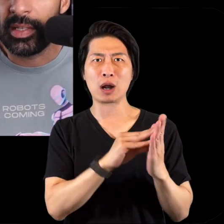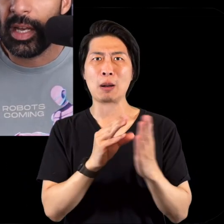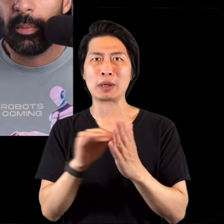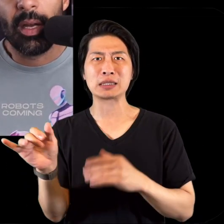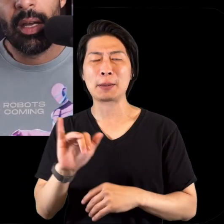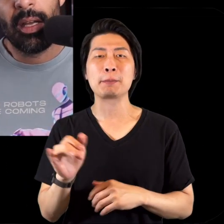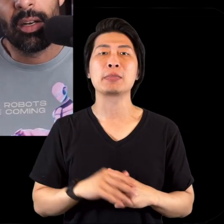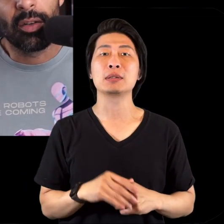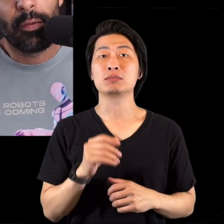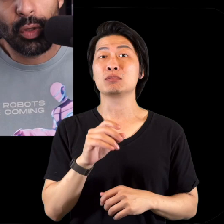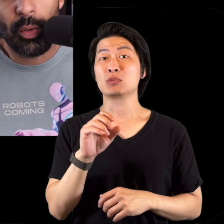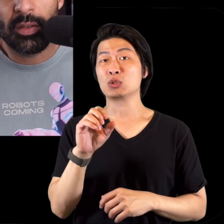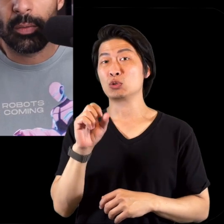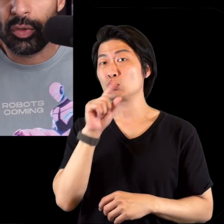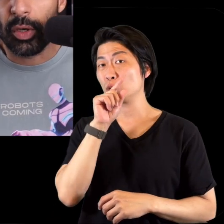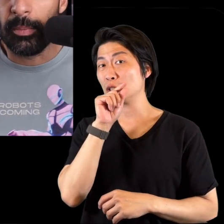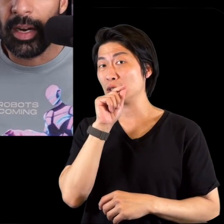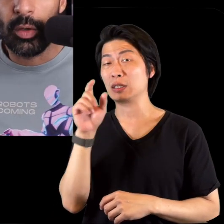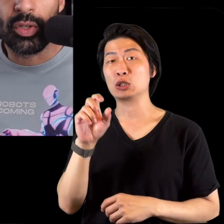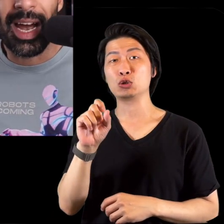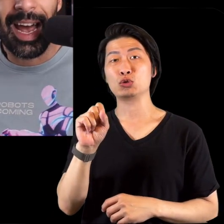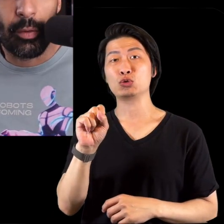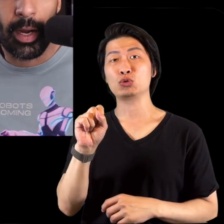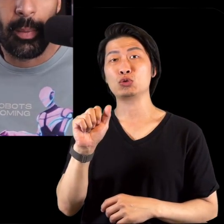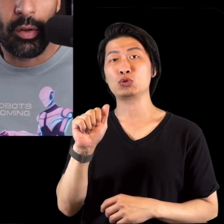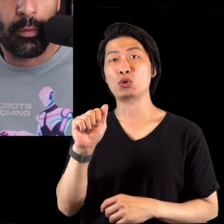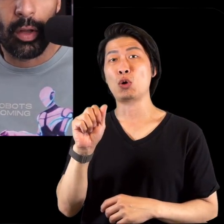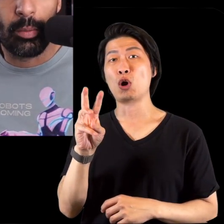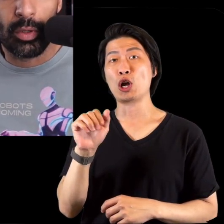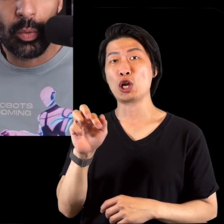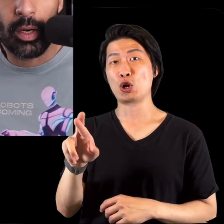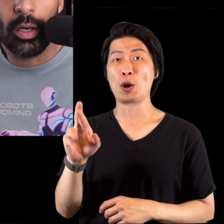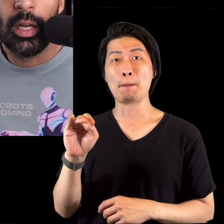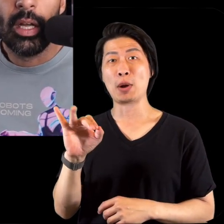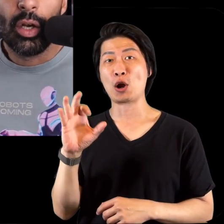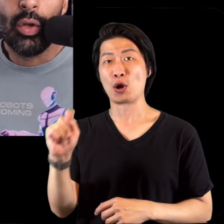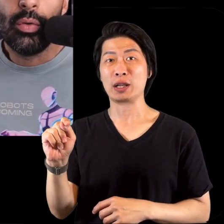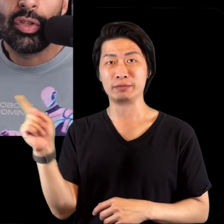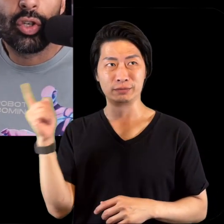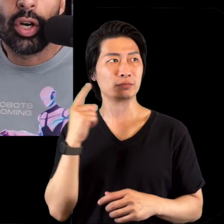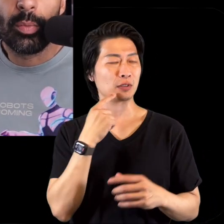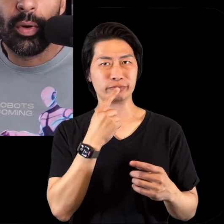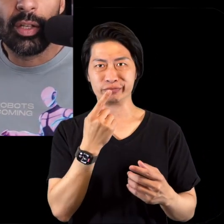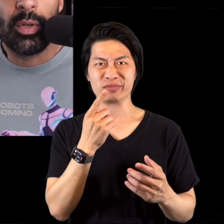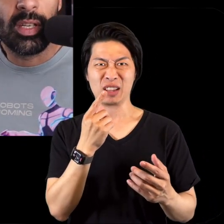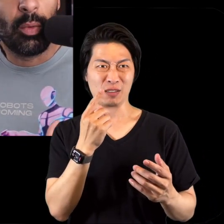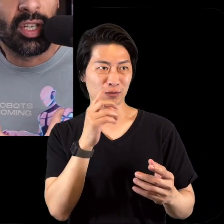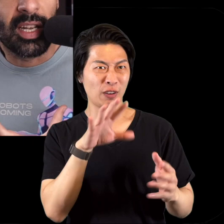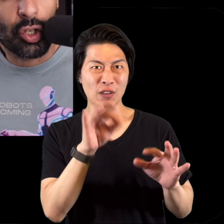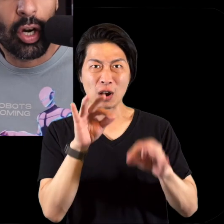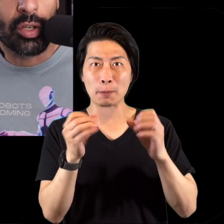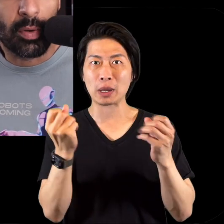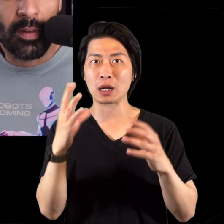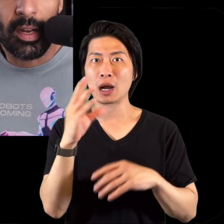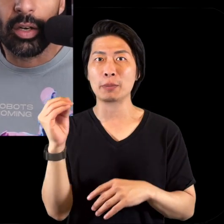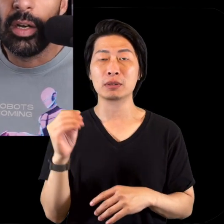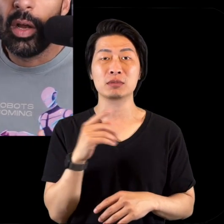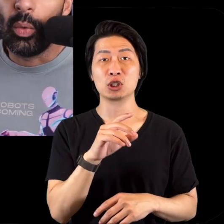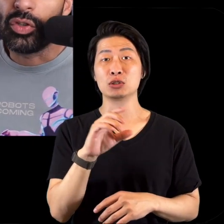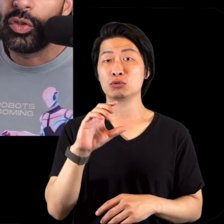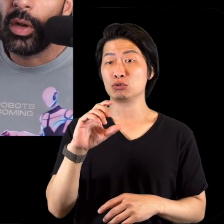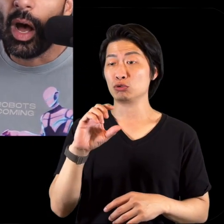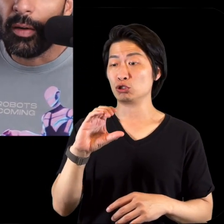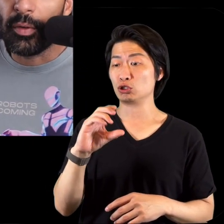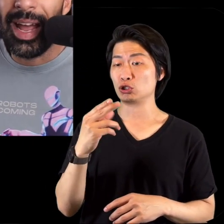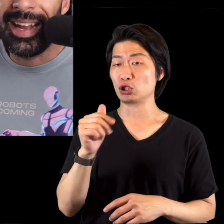doing the same. Here's a few tweets from Sawyer Merritt, which I highly recommend you follow him on Twitter. News: ChargePoint, which is a charging provider,